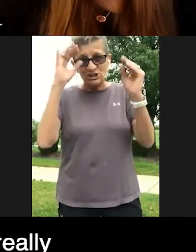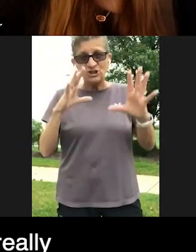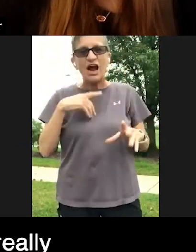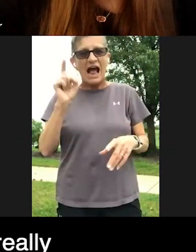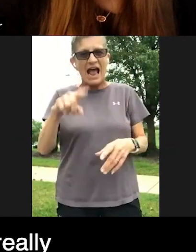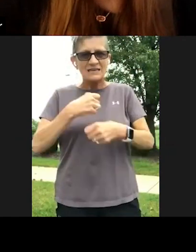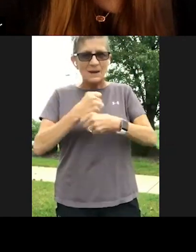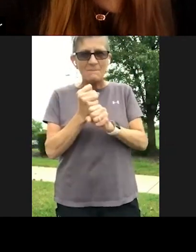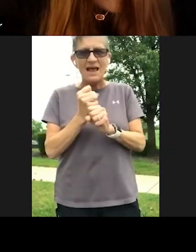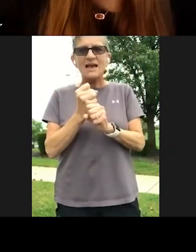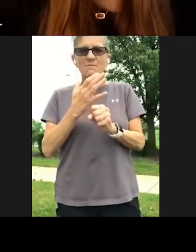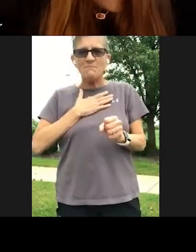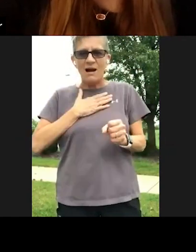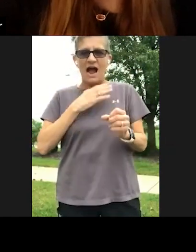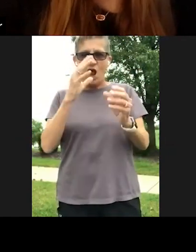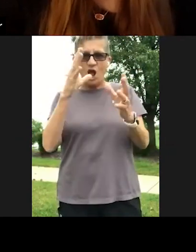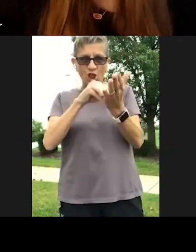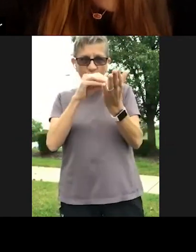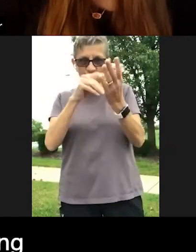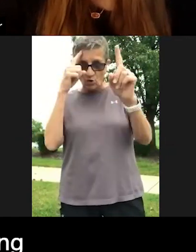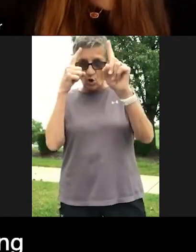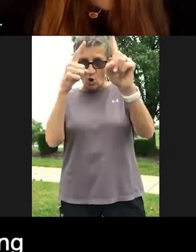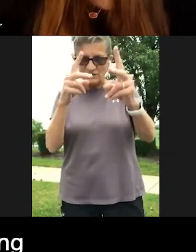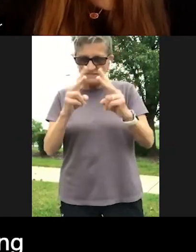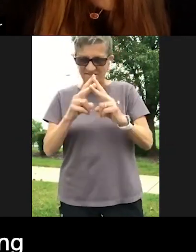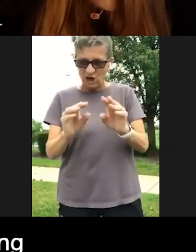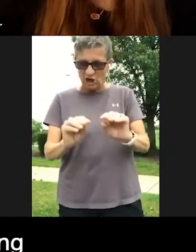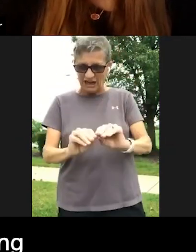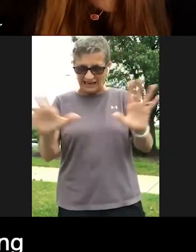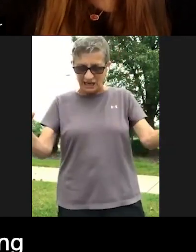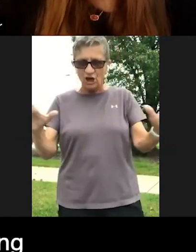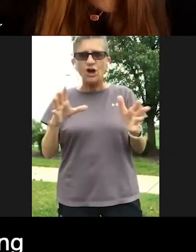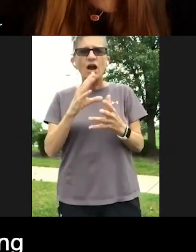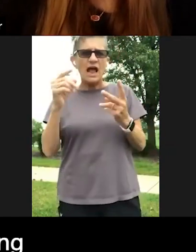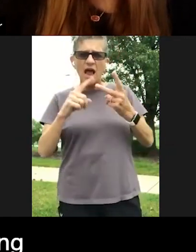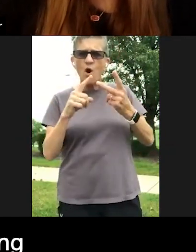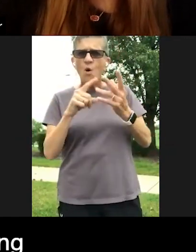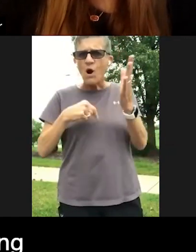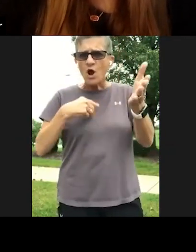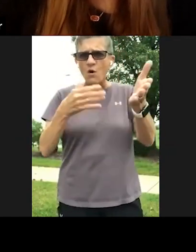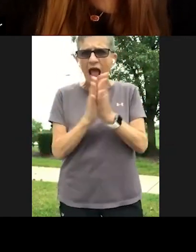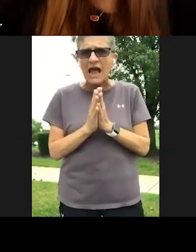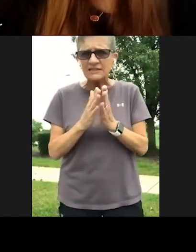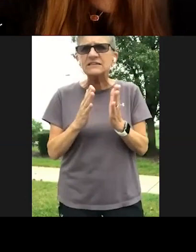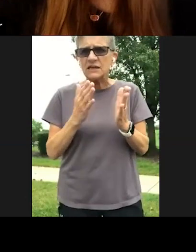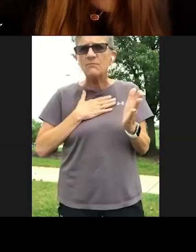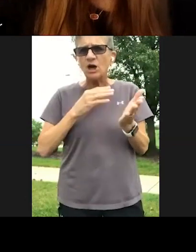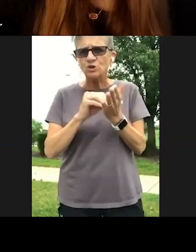my learning goals and what I was asking students to do. So there was a learning curve there for sure.